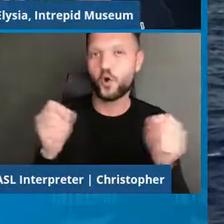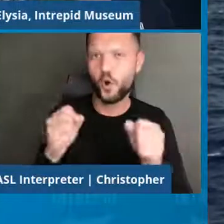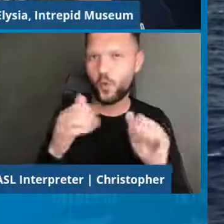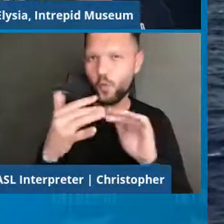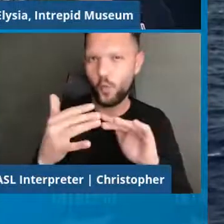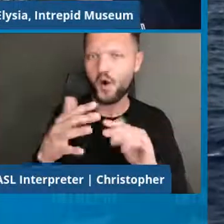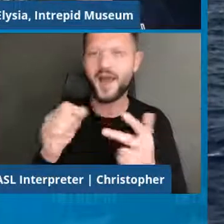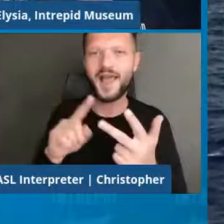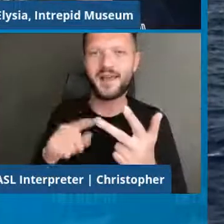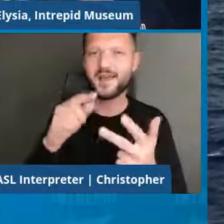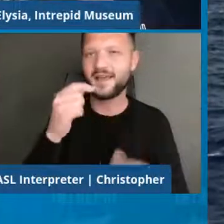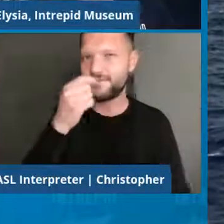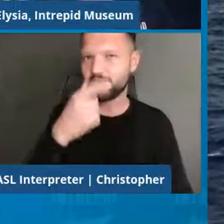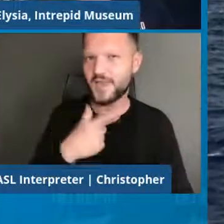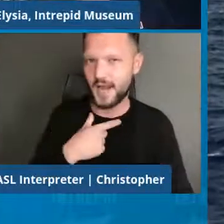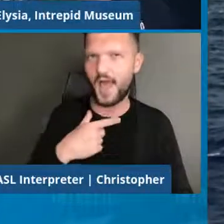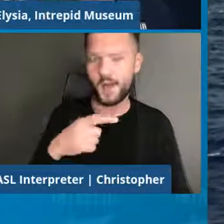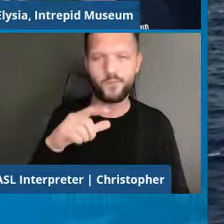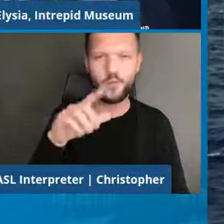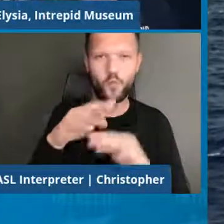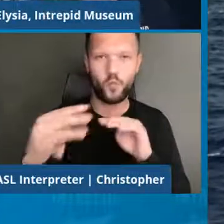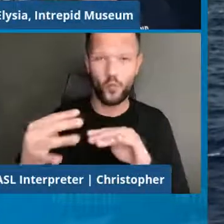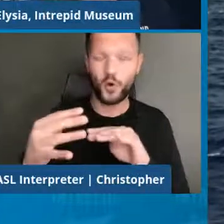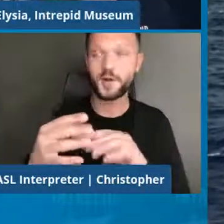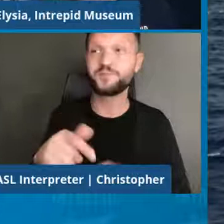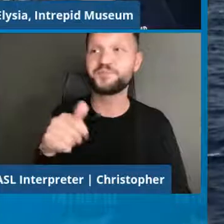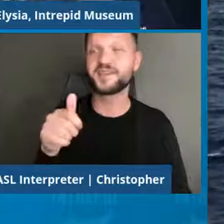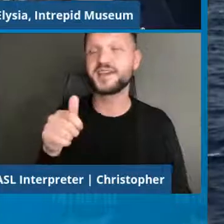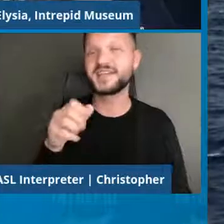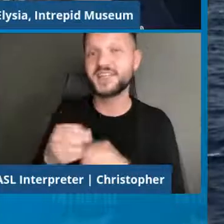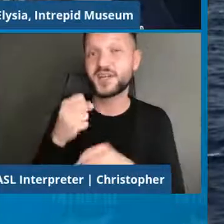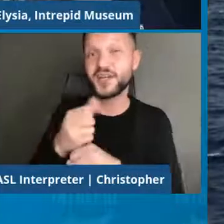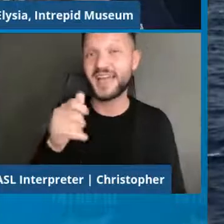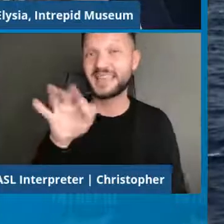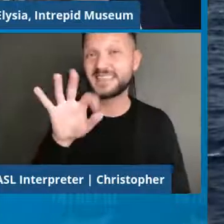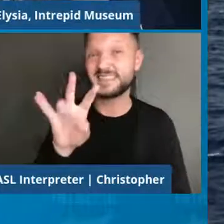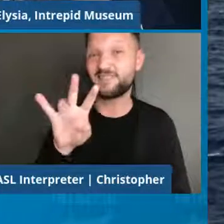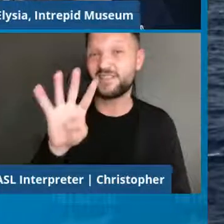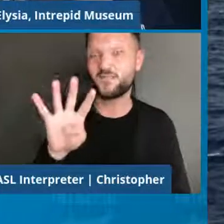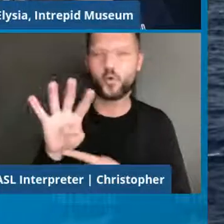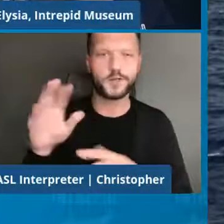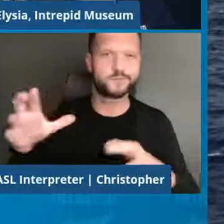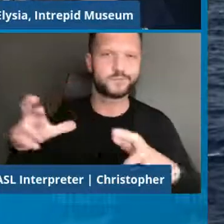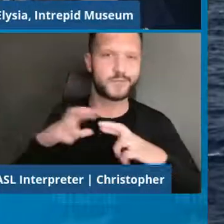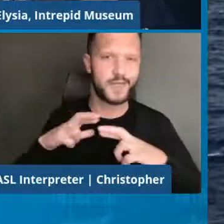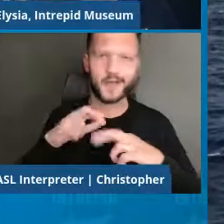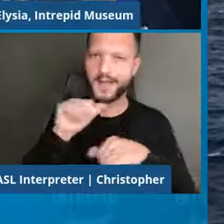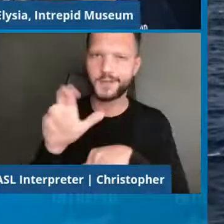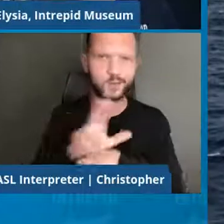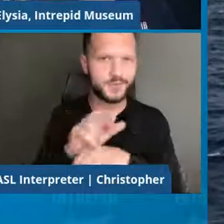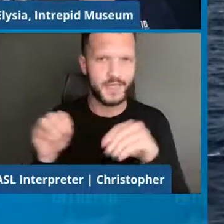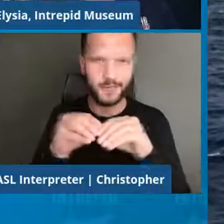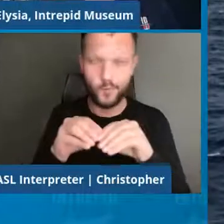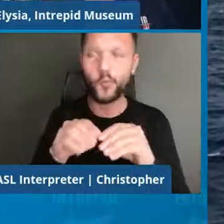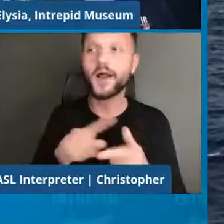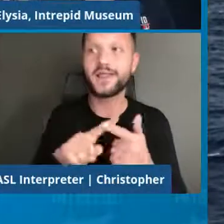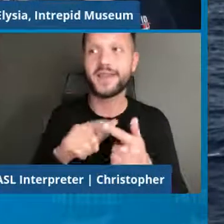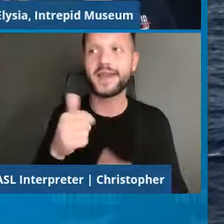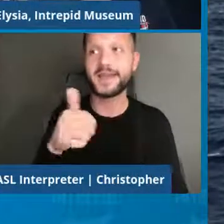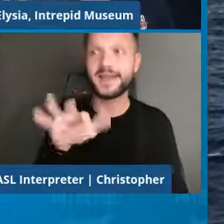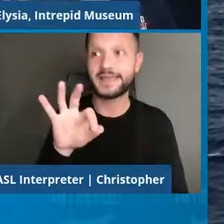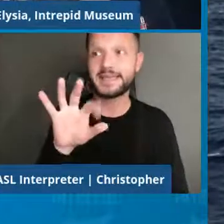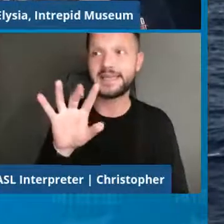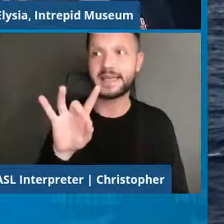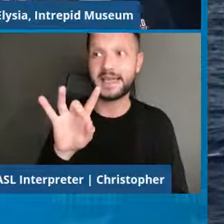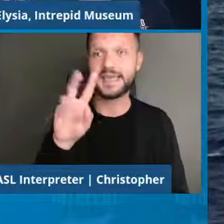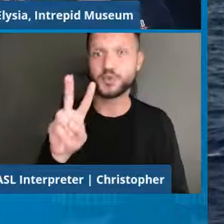retired back in 1974. Then, a few years later, in 1982, we became the Intrepid Sea, Air, and Space Museum.